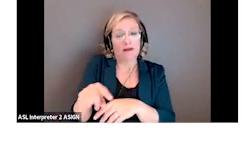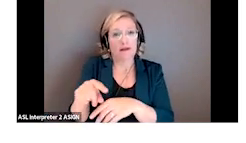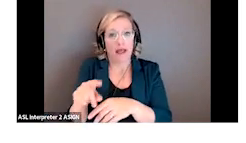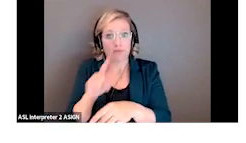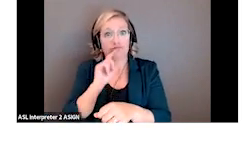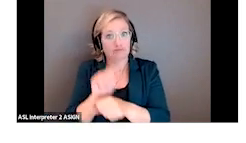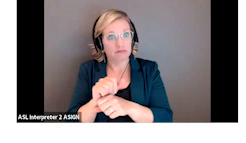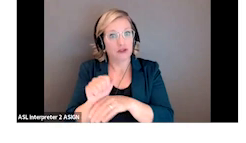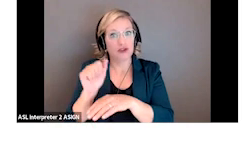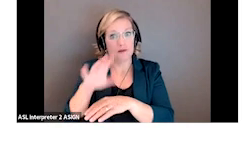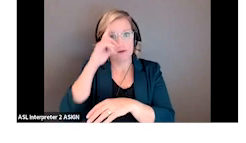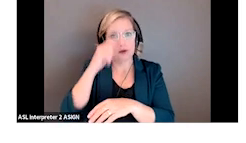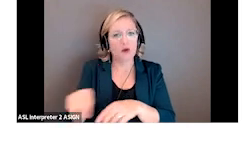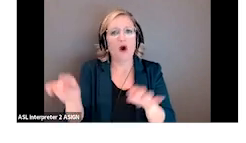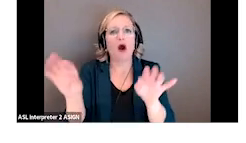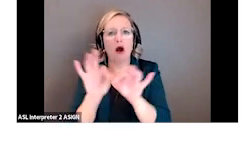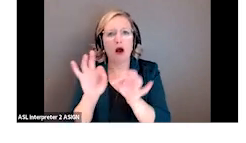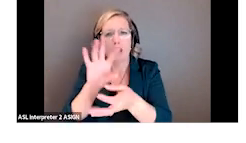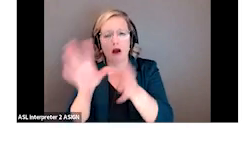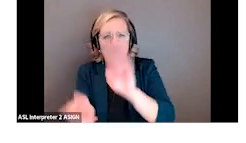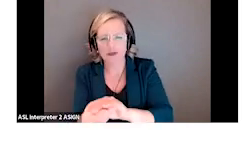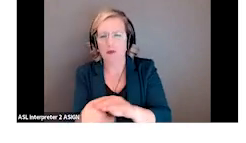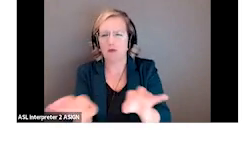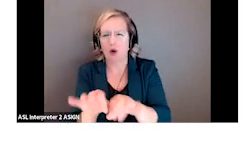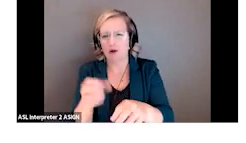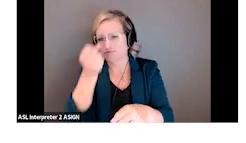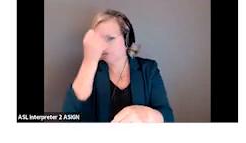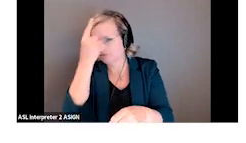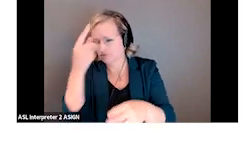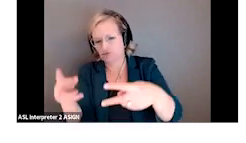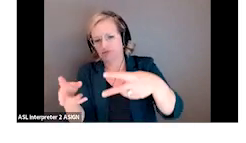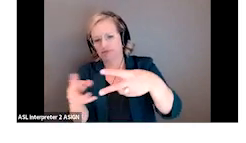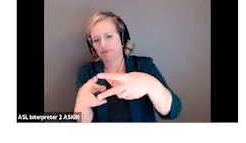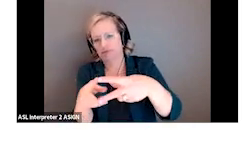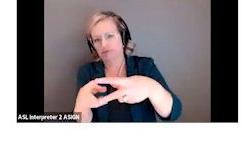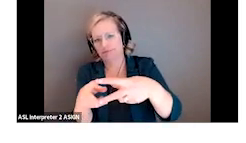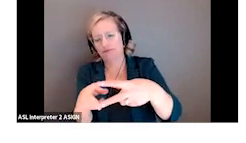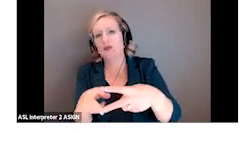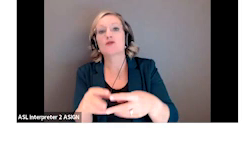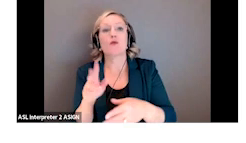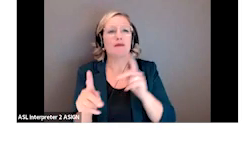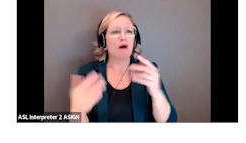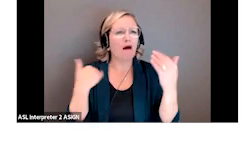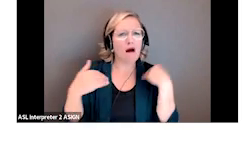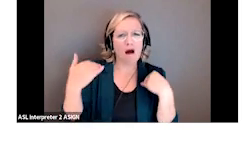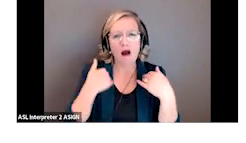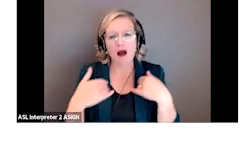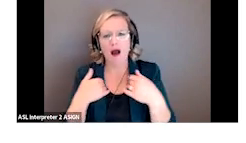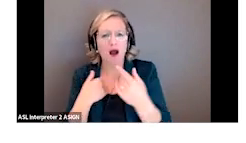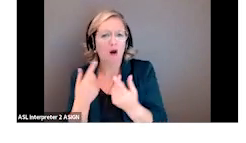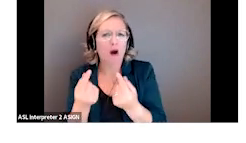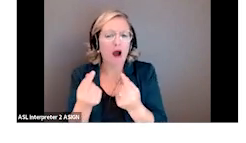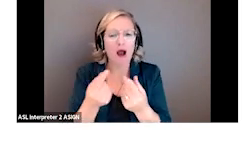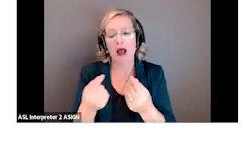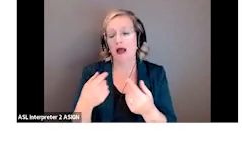for you. And so I'm really excited when someone sends me a spreadsheet that has all their cost of goods because it means they know their